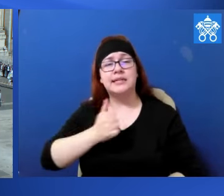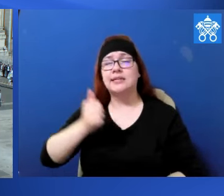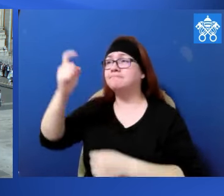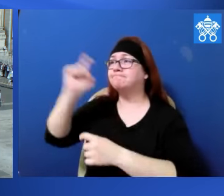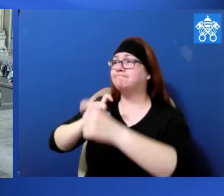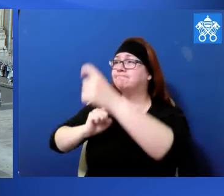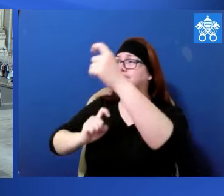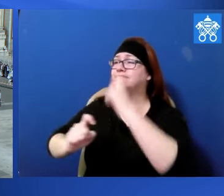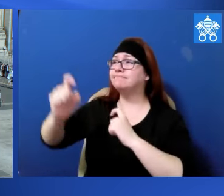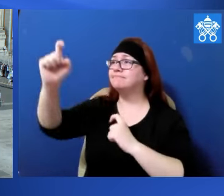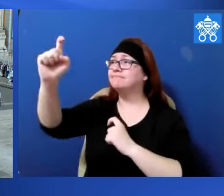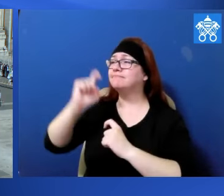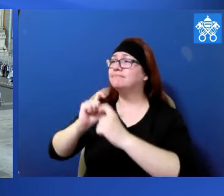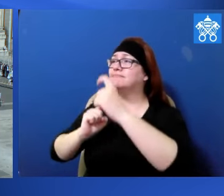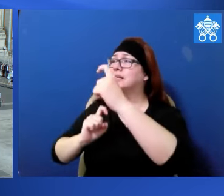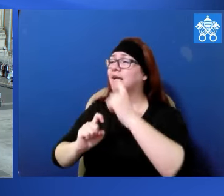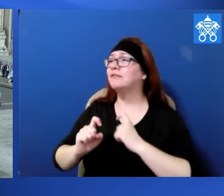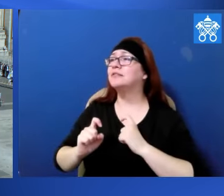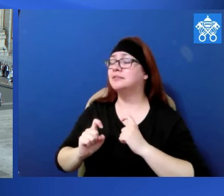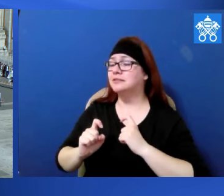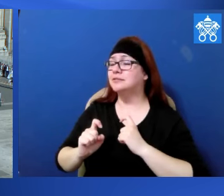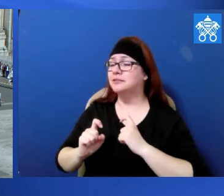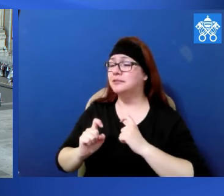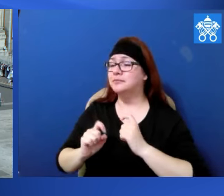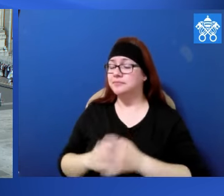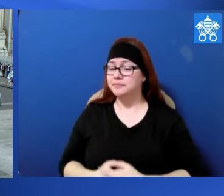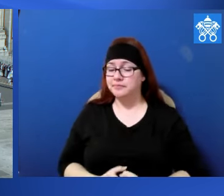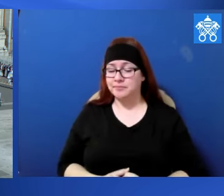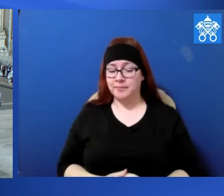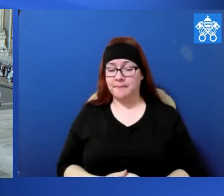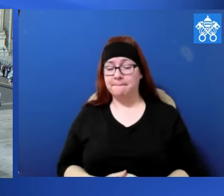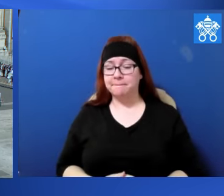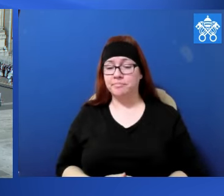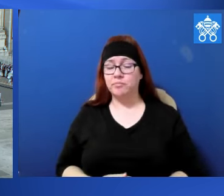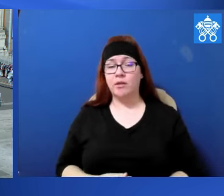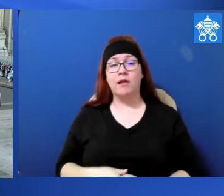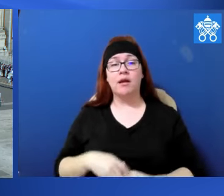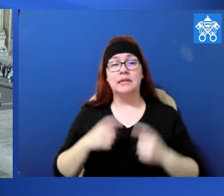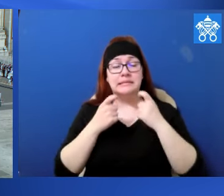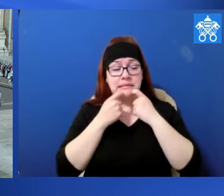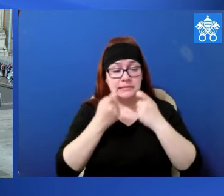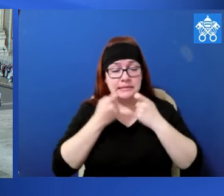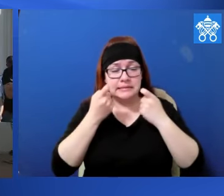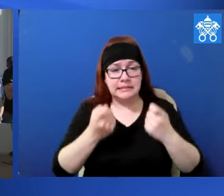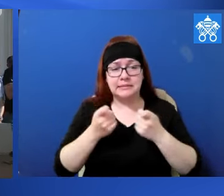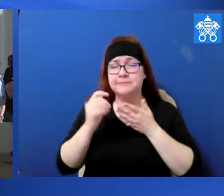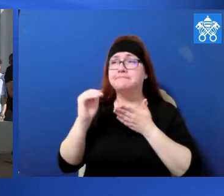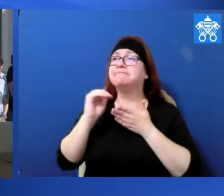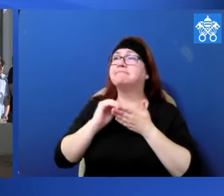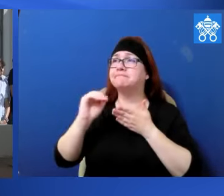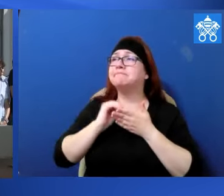Panem nostrum quotidianum da nobis hodie, et